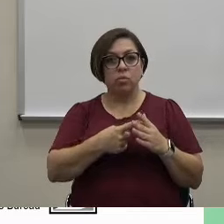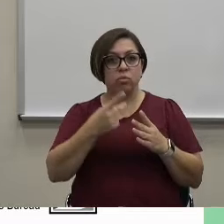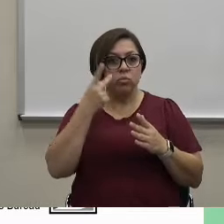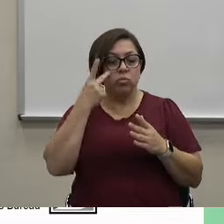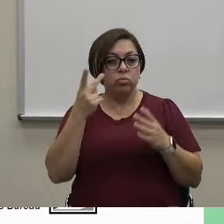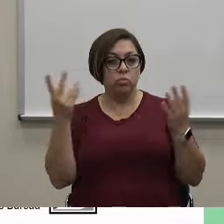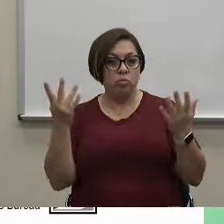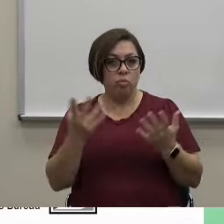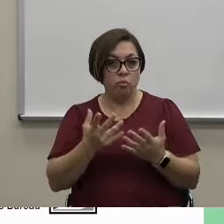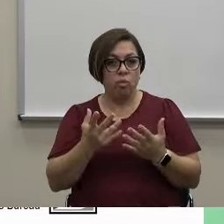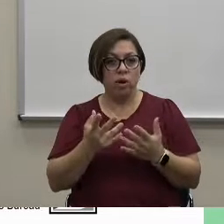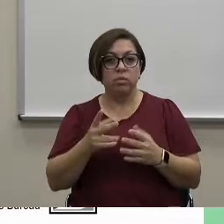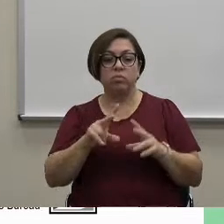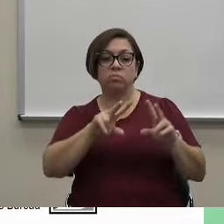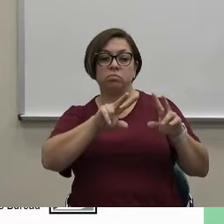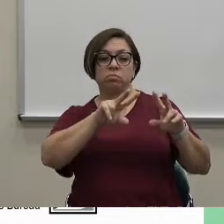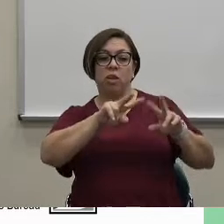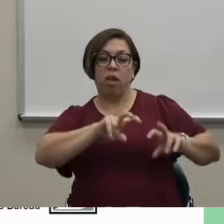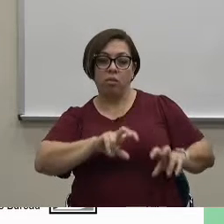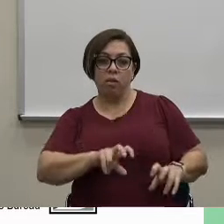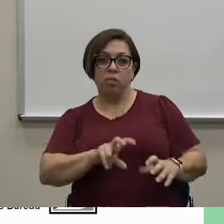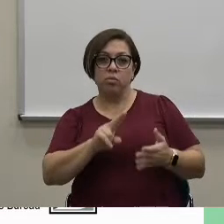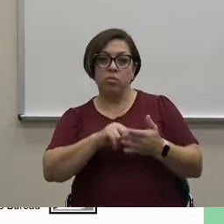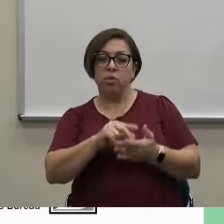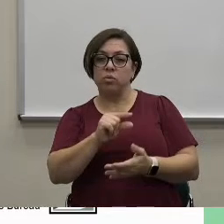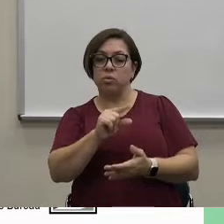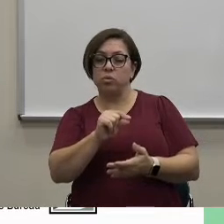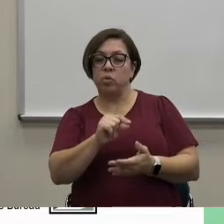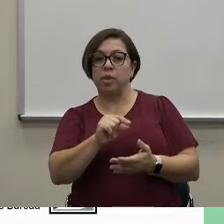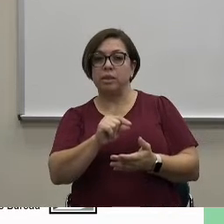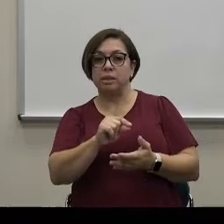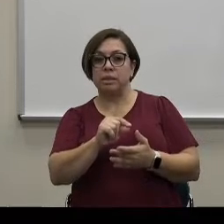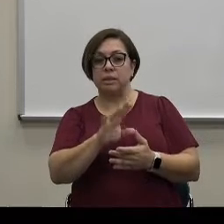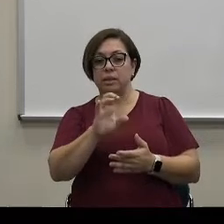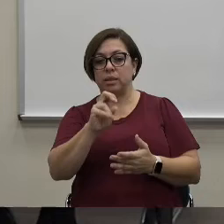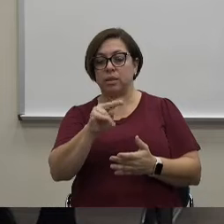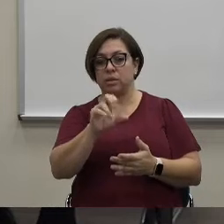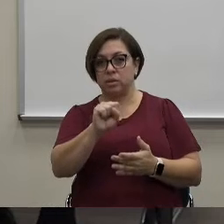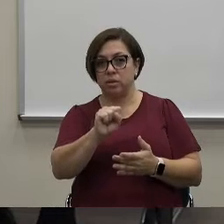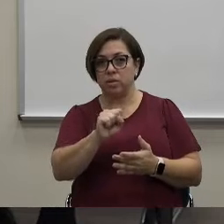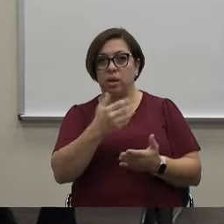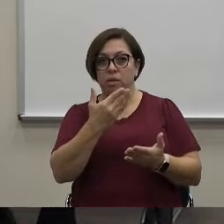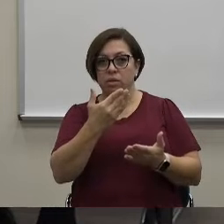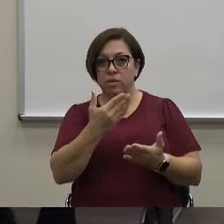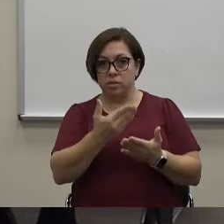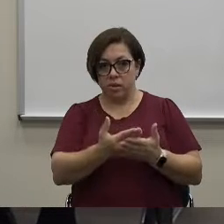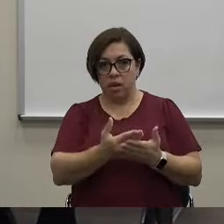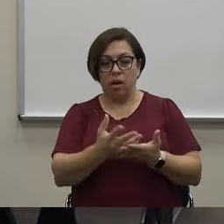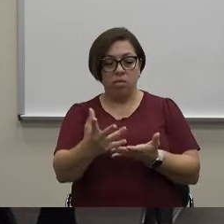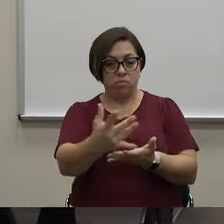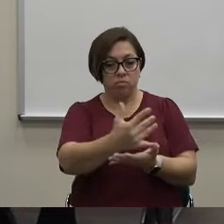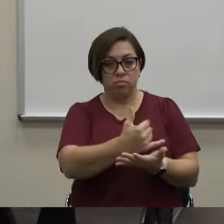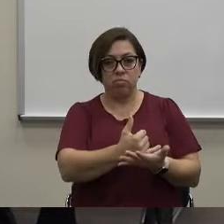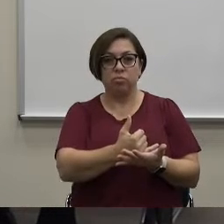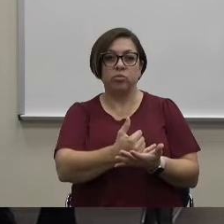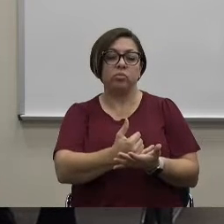where we will analyze the 2020 census data to see where we need to make changes to these districts.